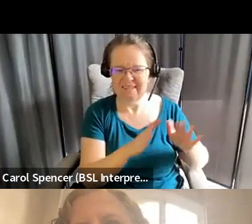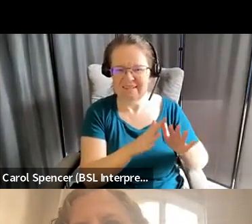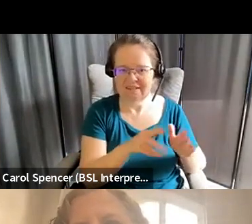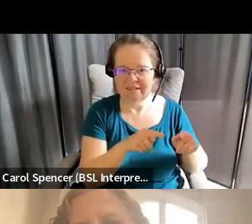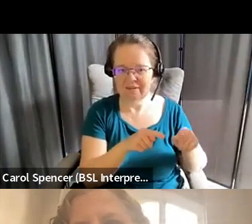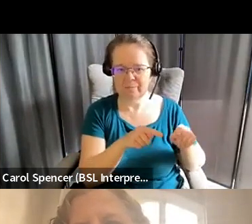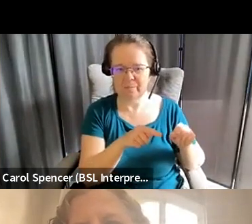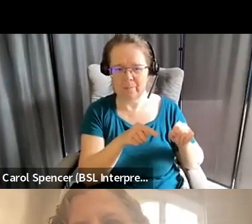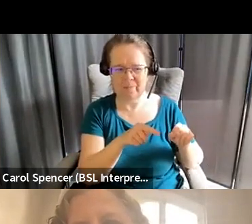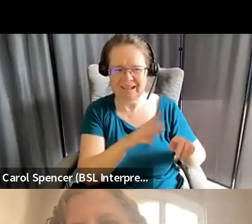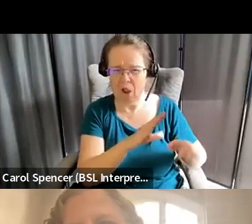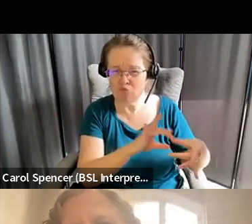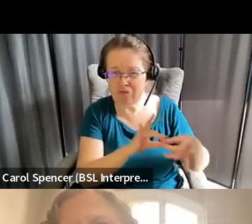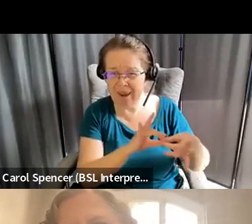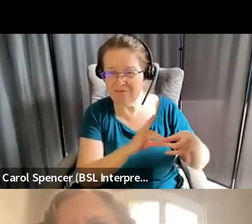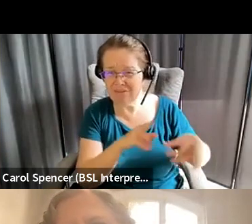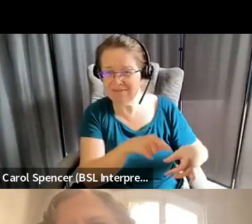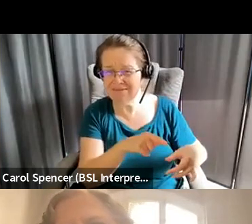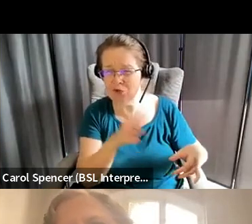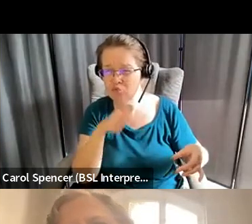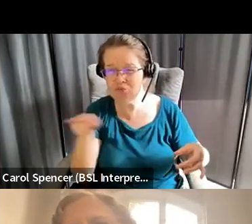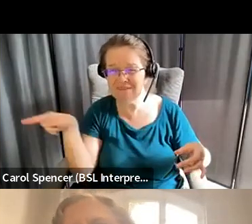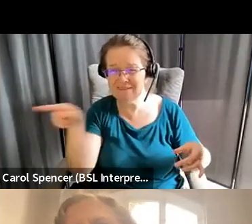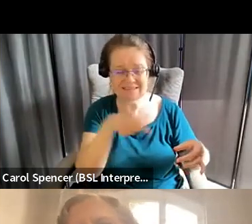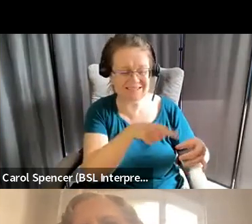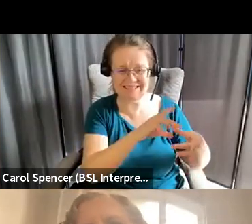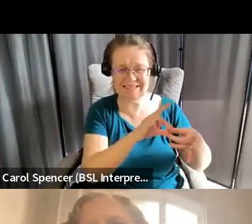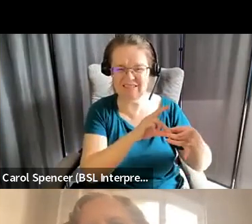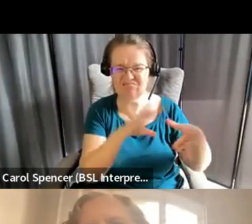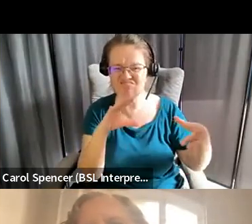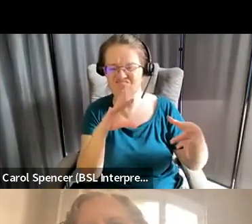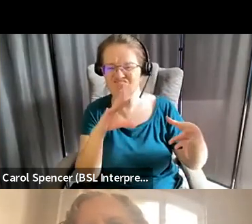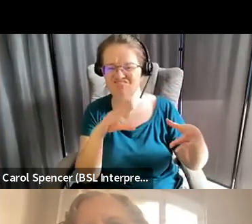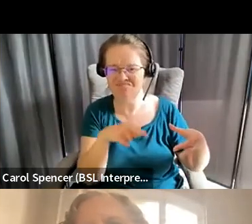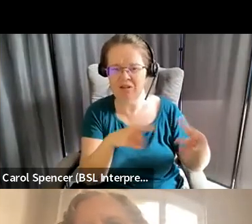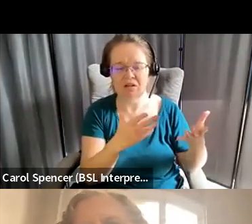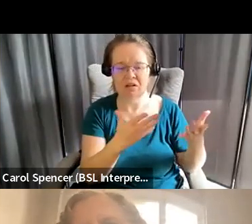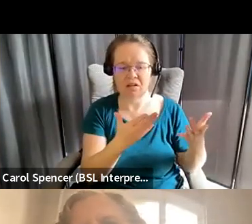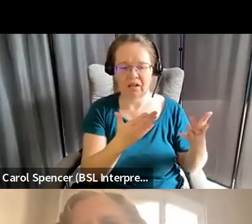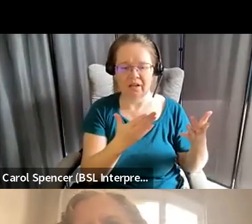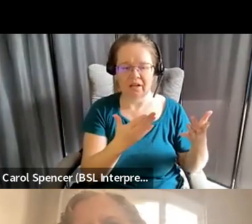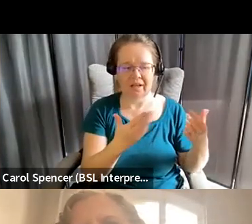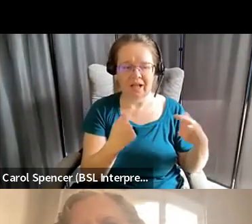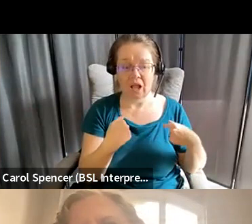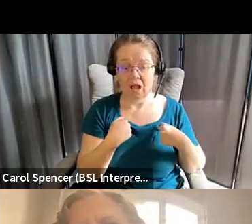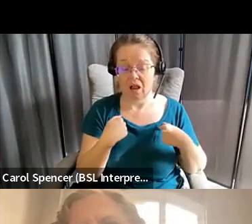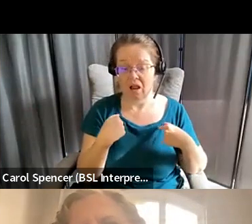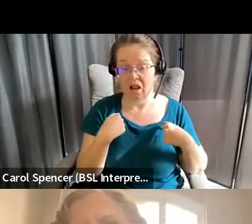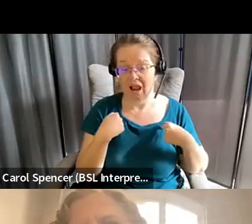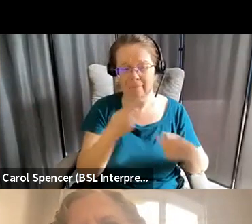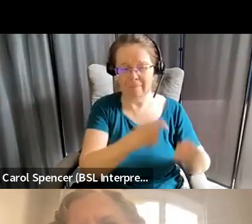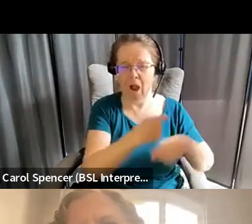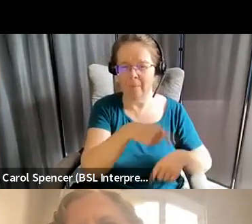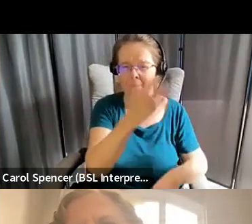Is it still relevant with different users? And mm-hmm. it gets forgotten. I mean, I use